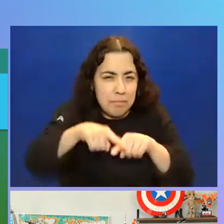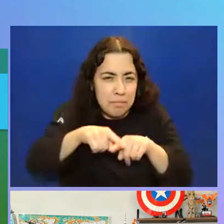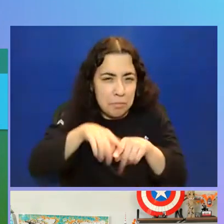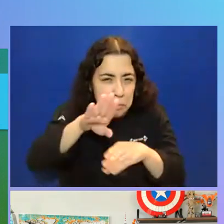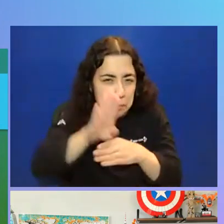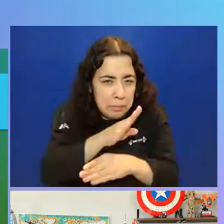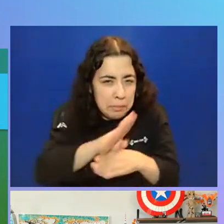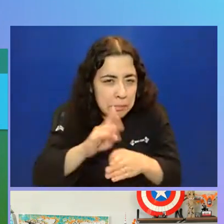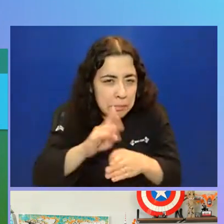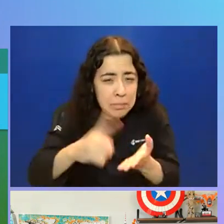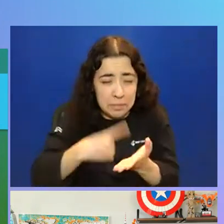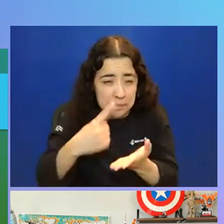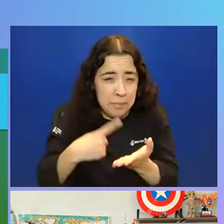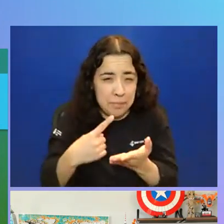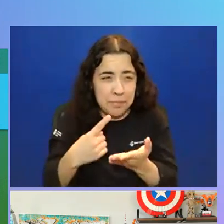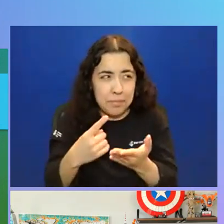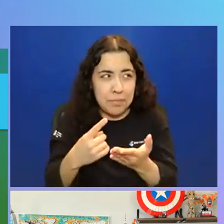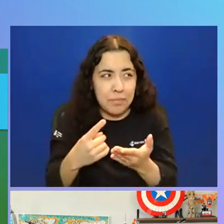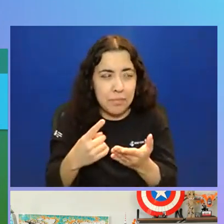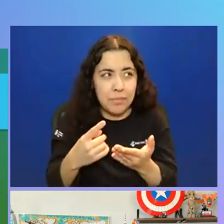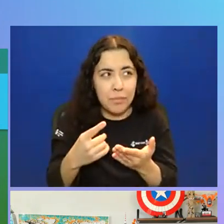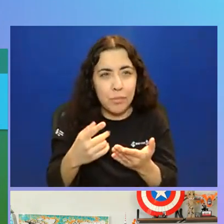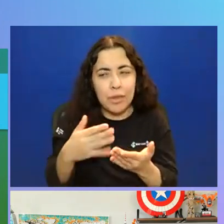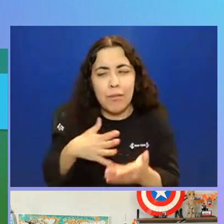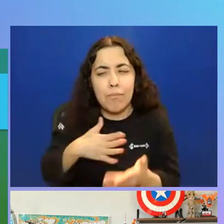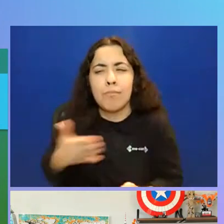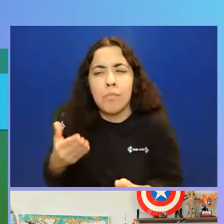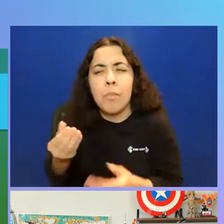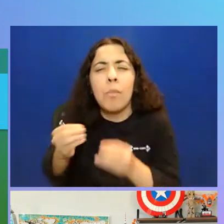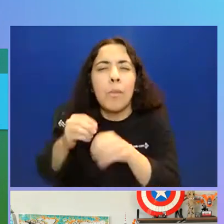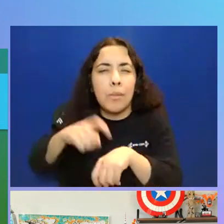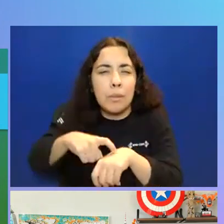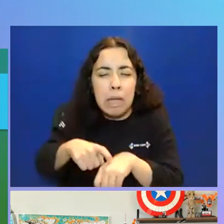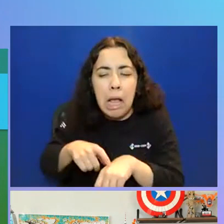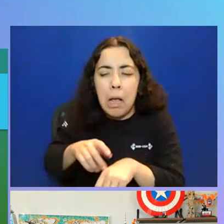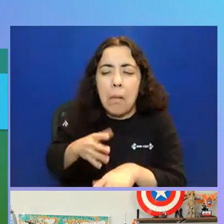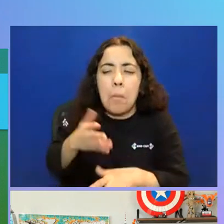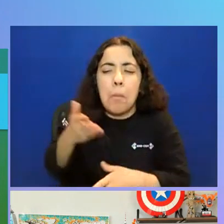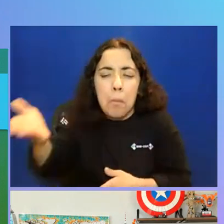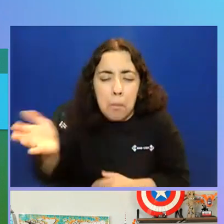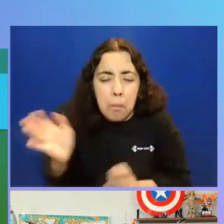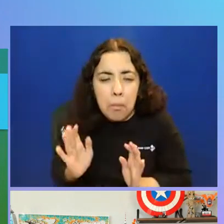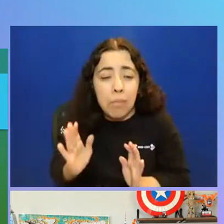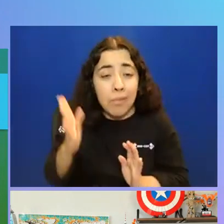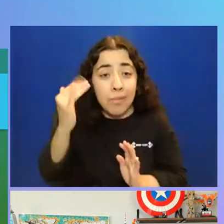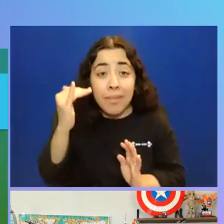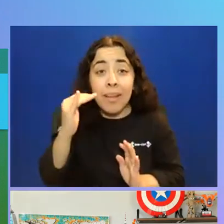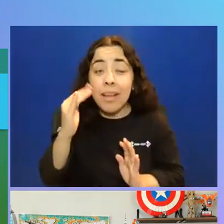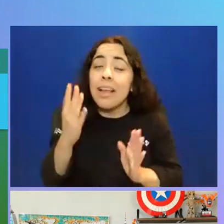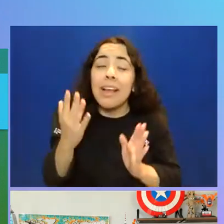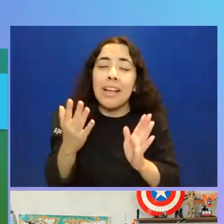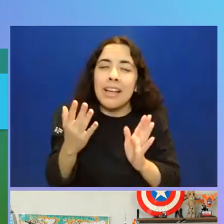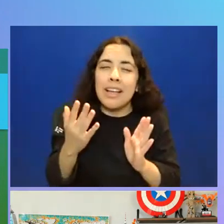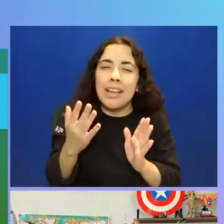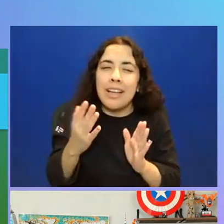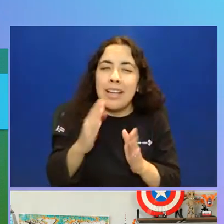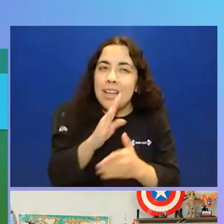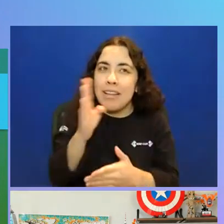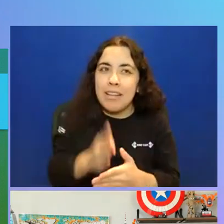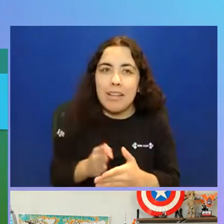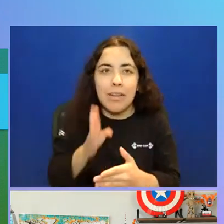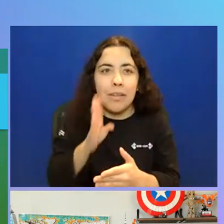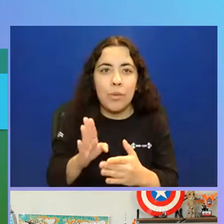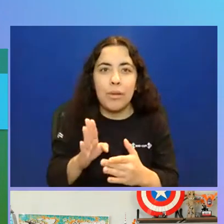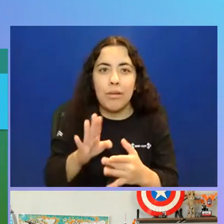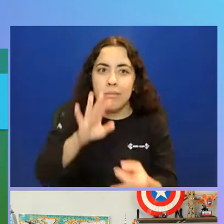bit more generous out of the gate, because once again, this is all about, you'll never get to 1.0 of like contract if you